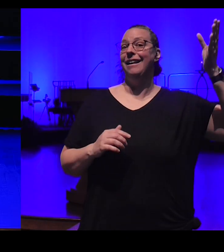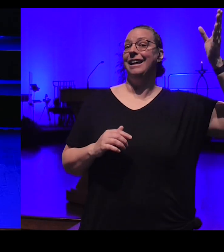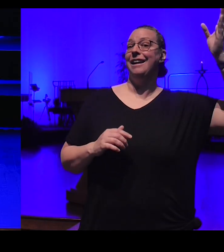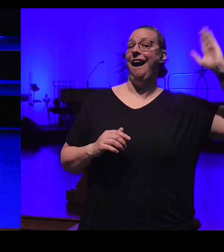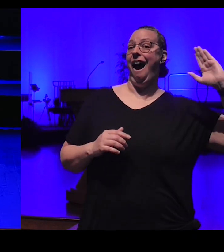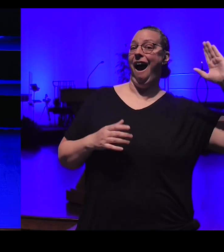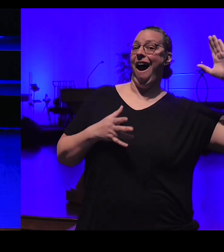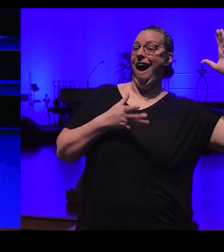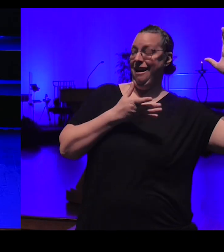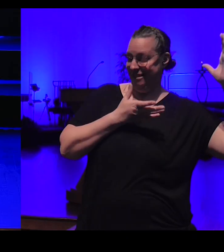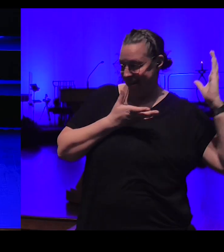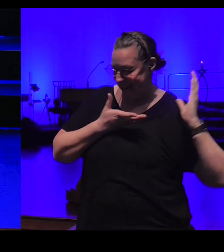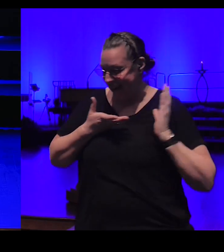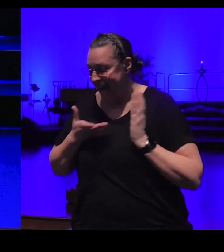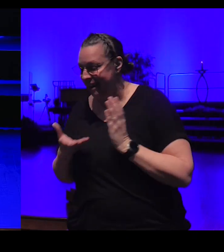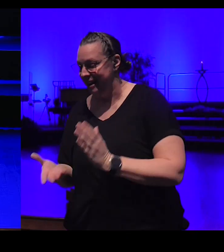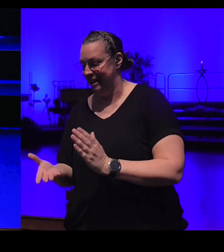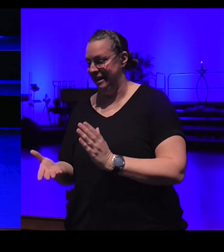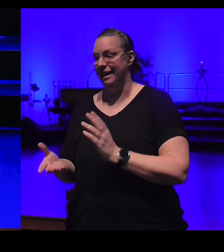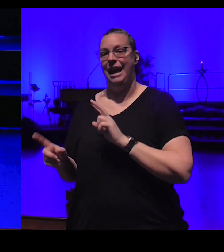into perspective,